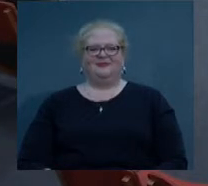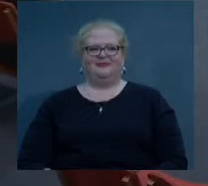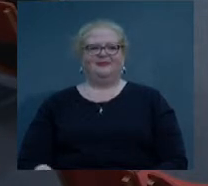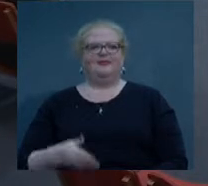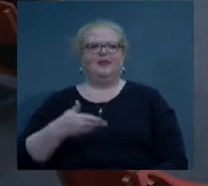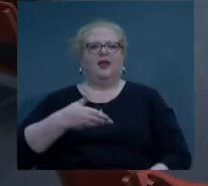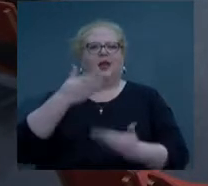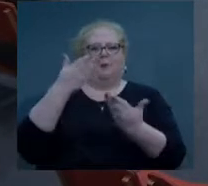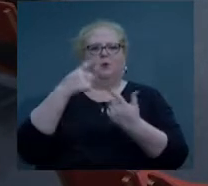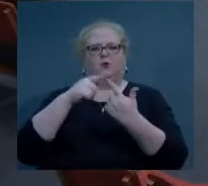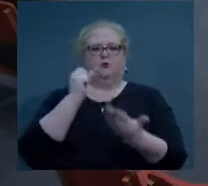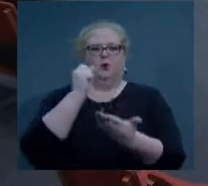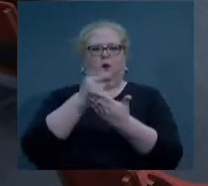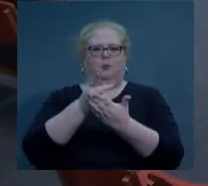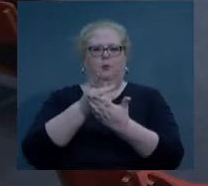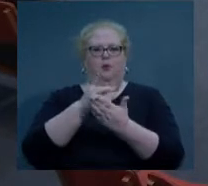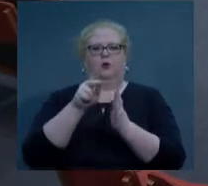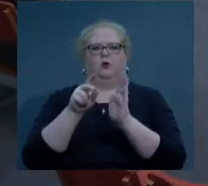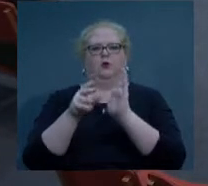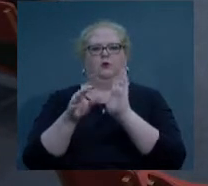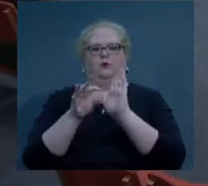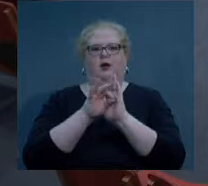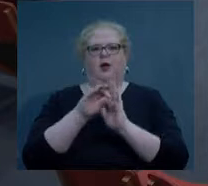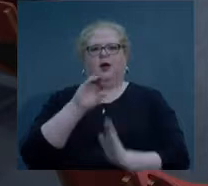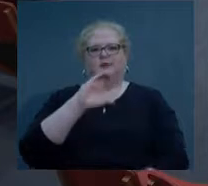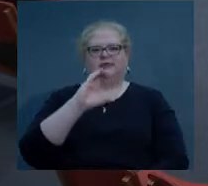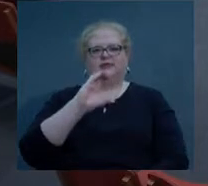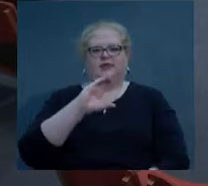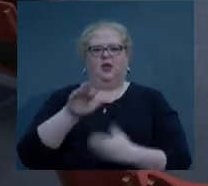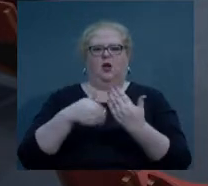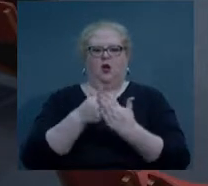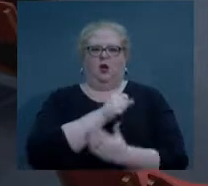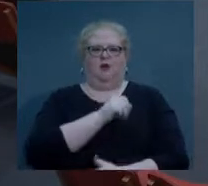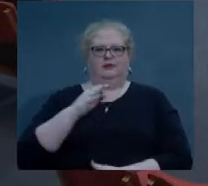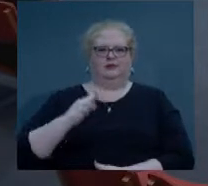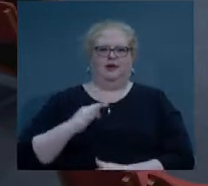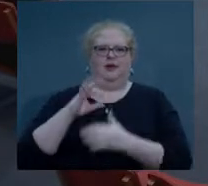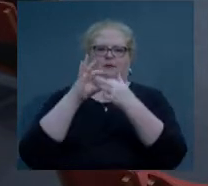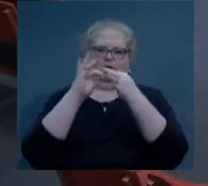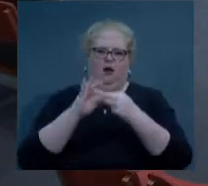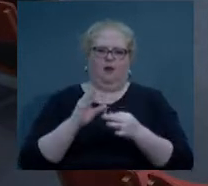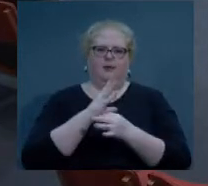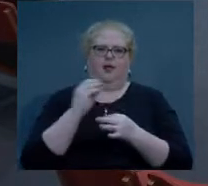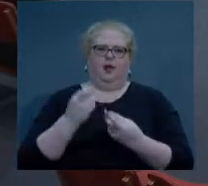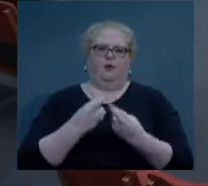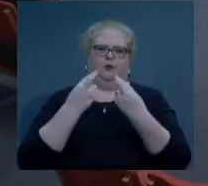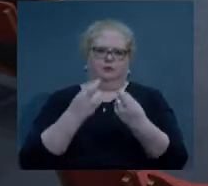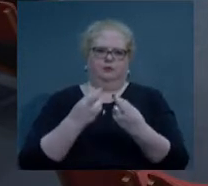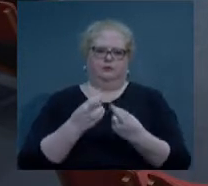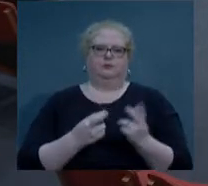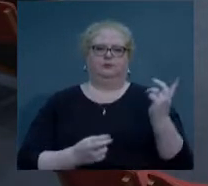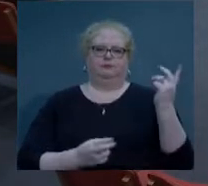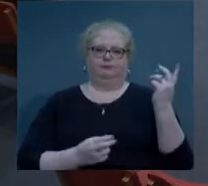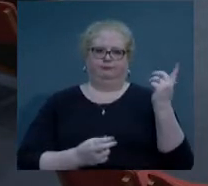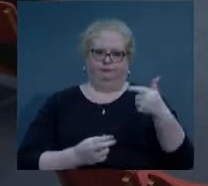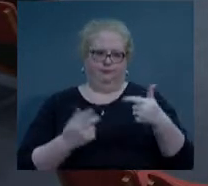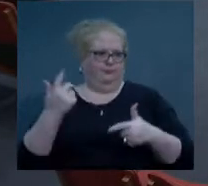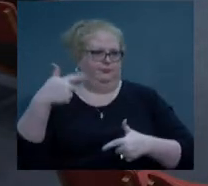I move for the approval of item C, including all staff comments and recommendations. There's a motion, there's a second. I'll